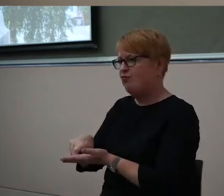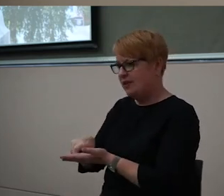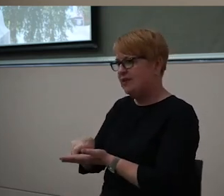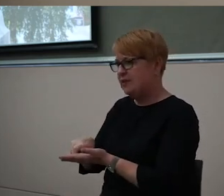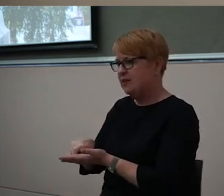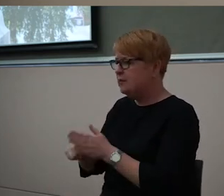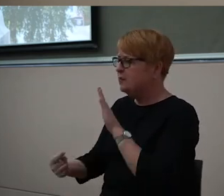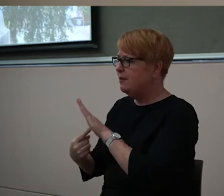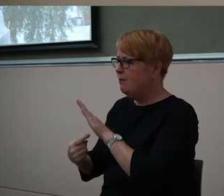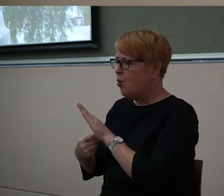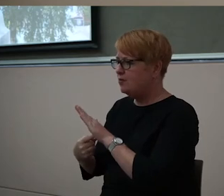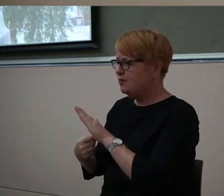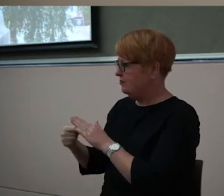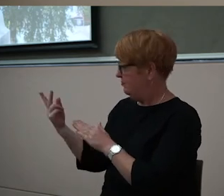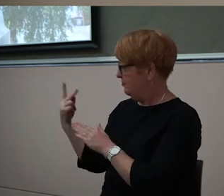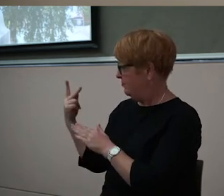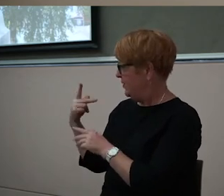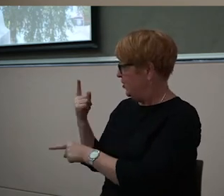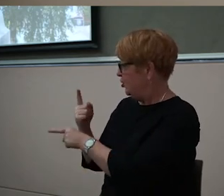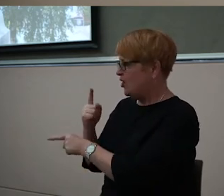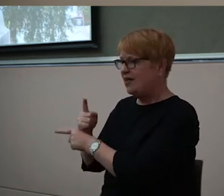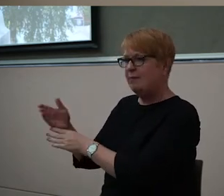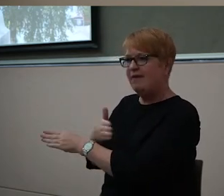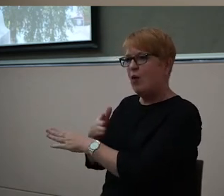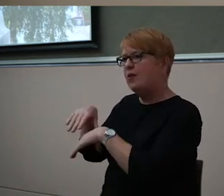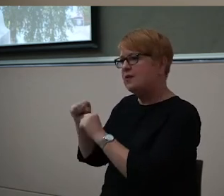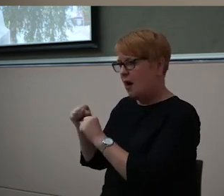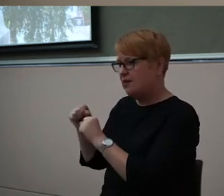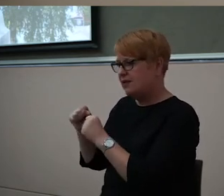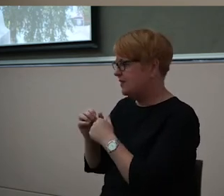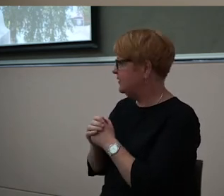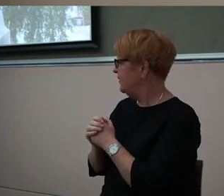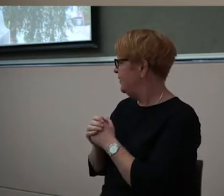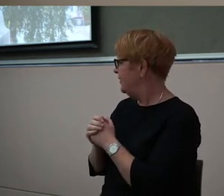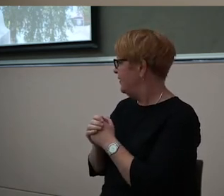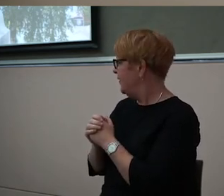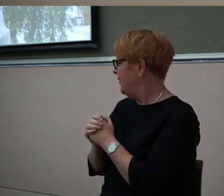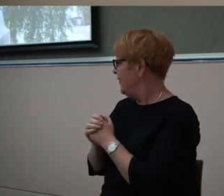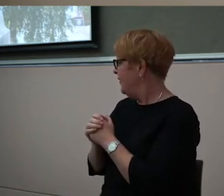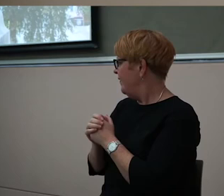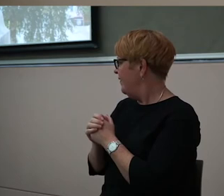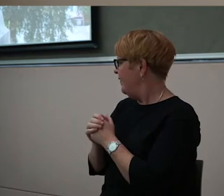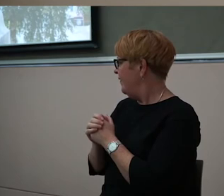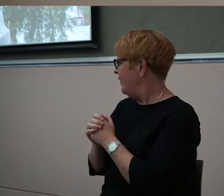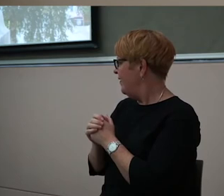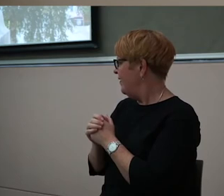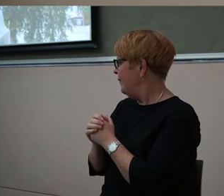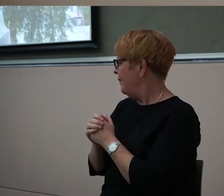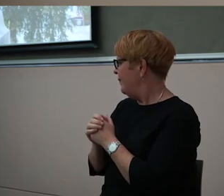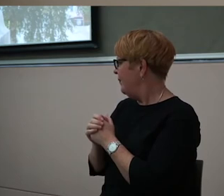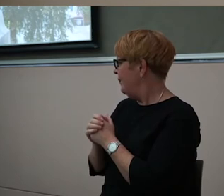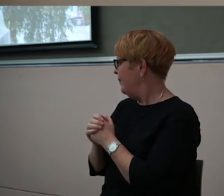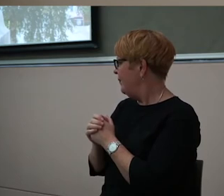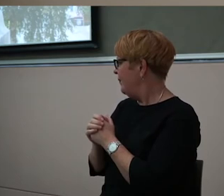like photographs in my nanny's house, or like recording, starting to record conversations, or starting to ask the questions actually,